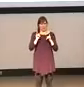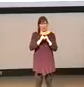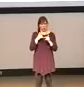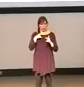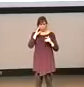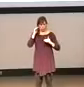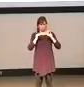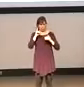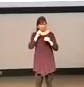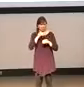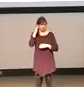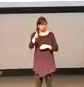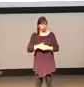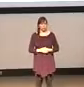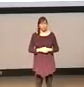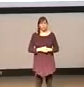forward.